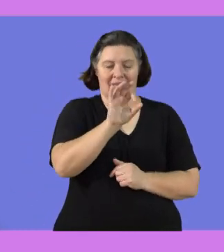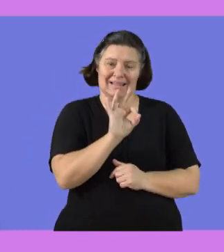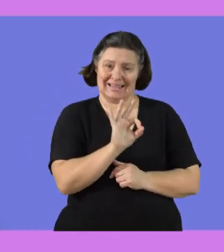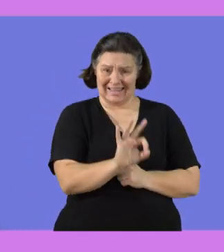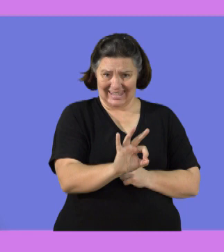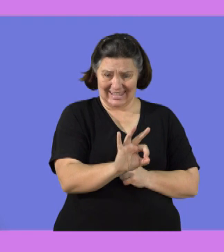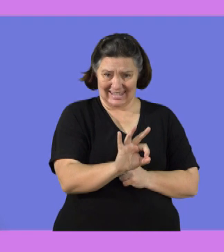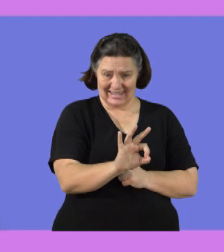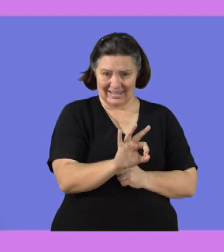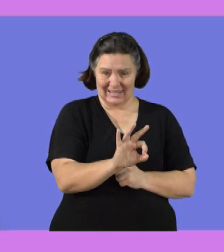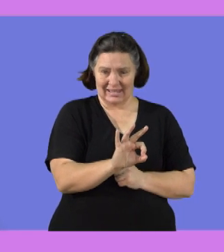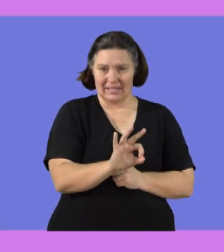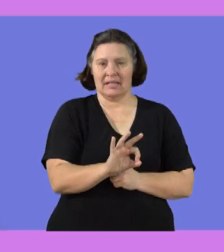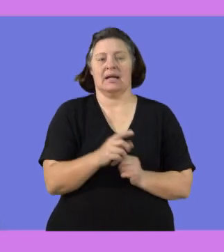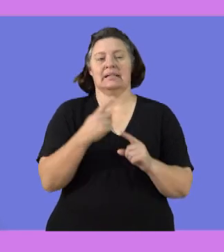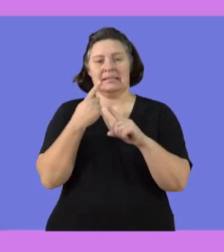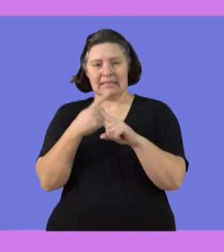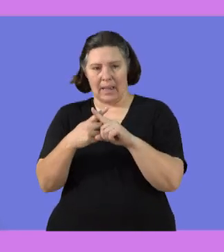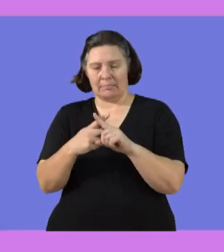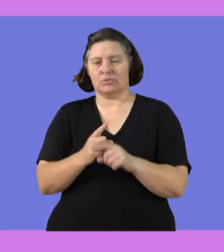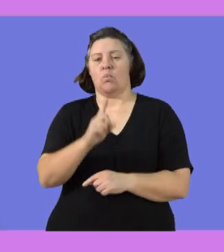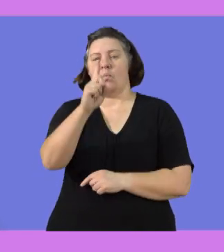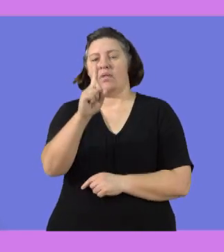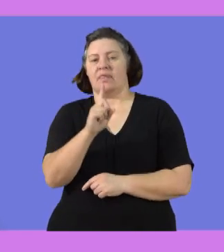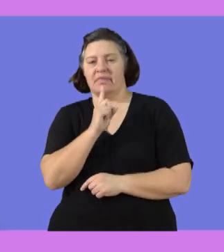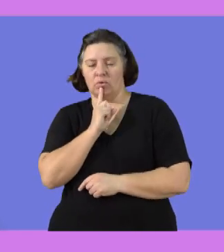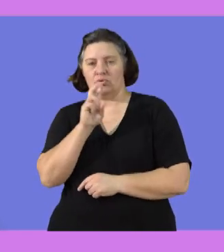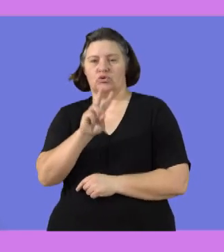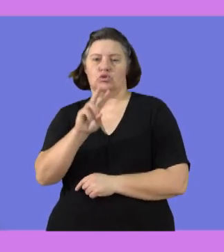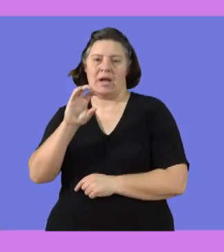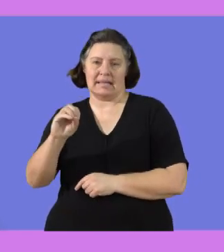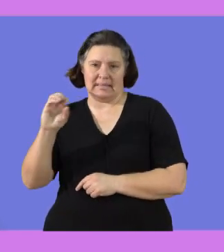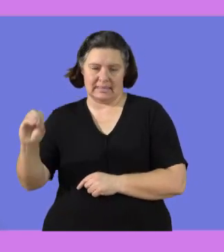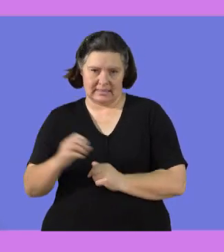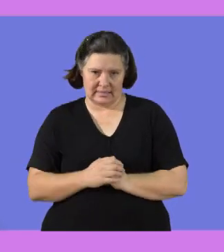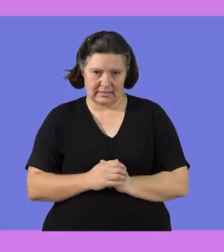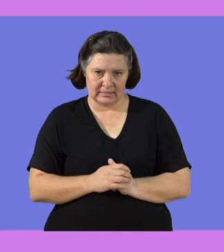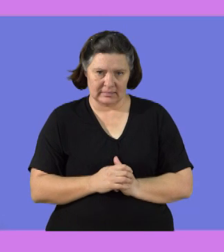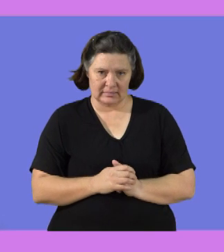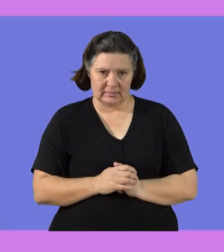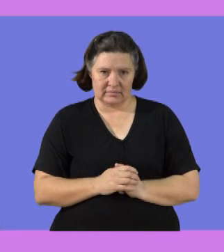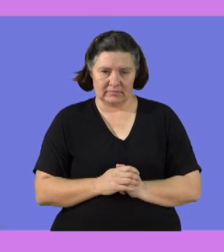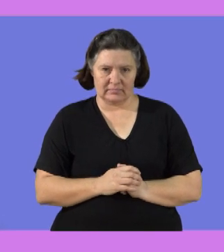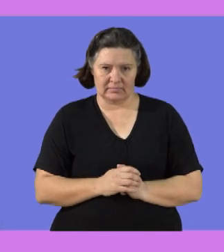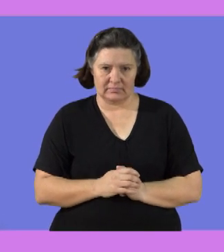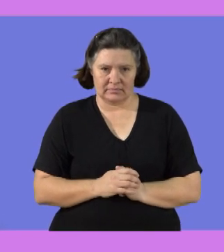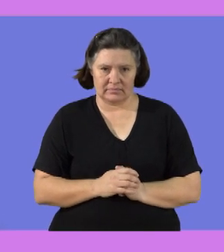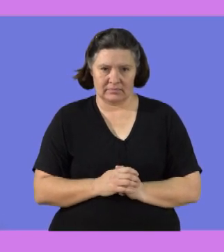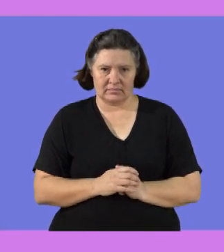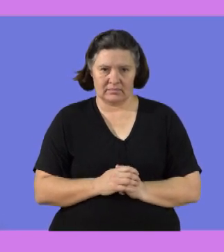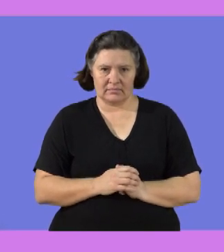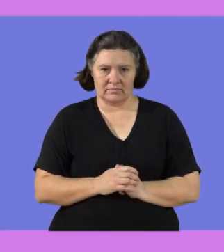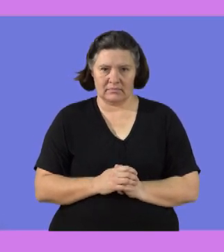we will have 1 divided by 3, which is the total, and we multiply by